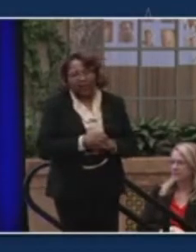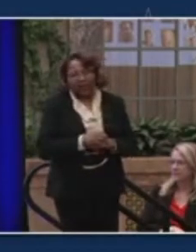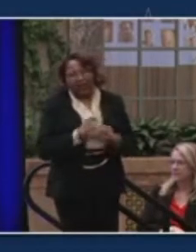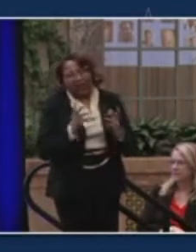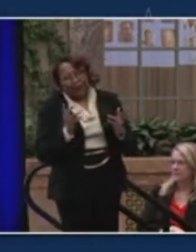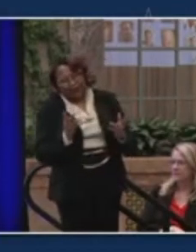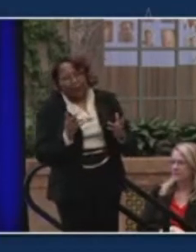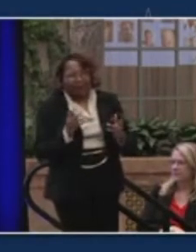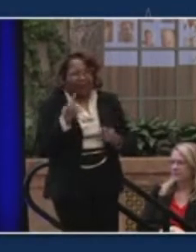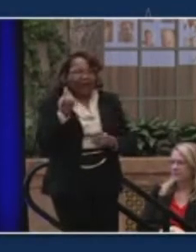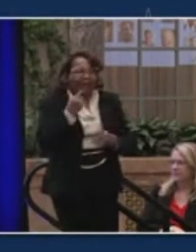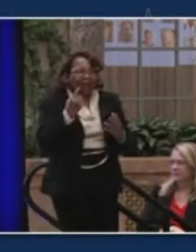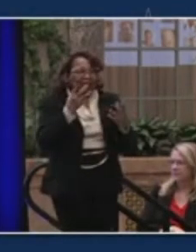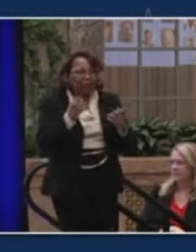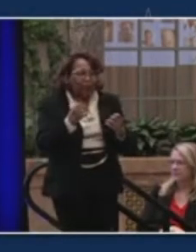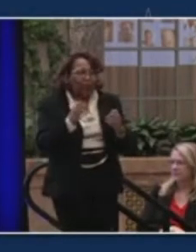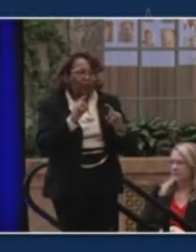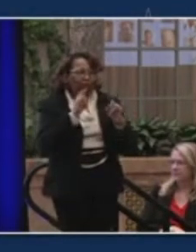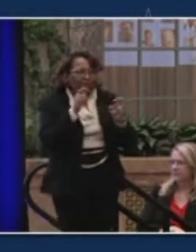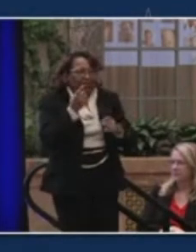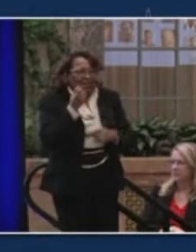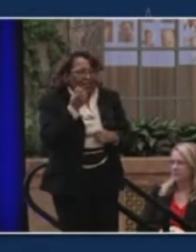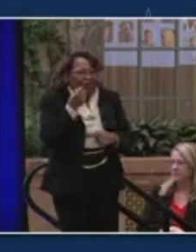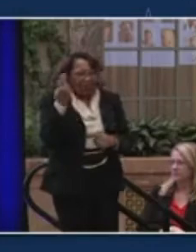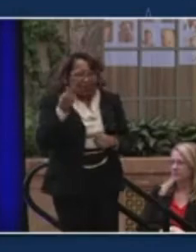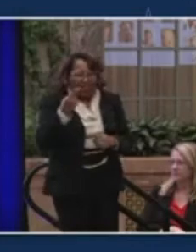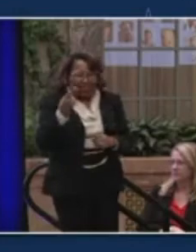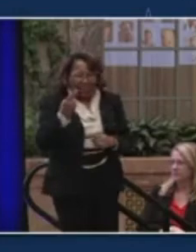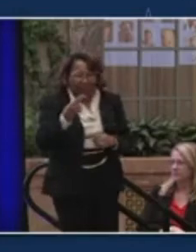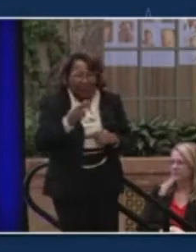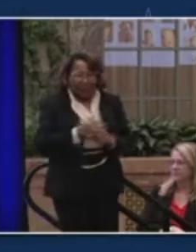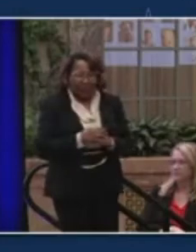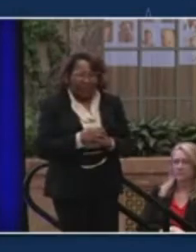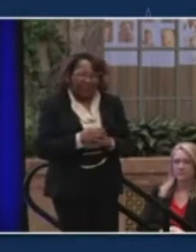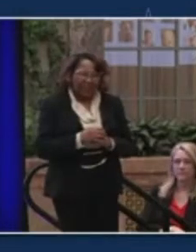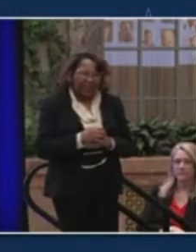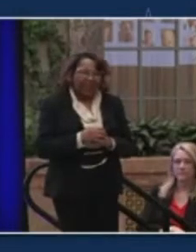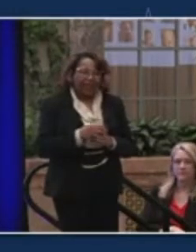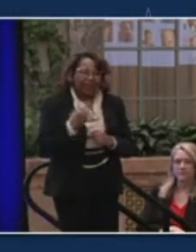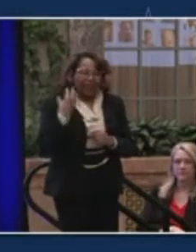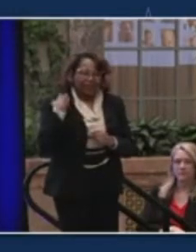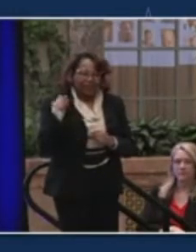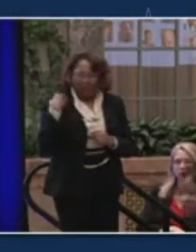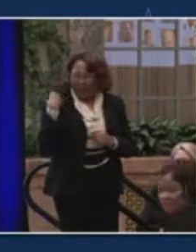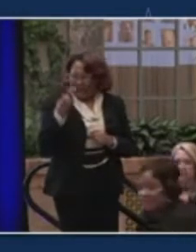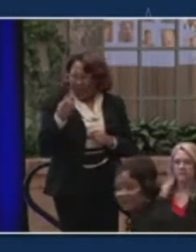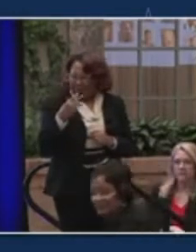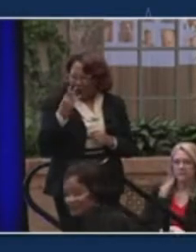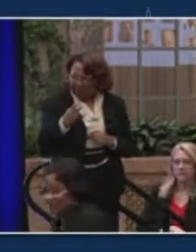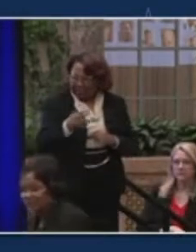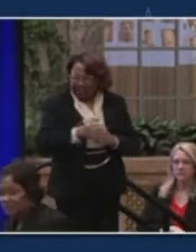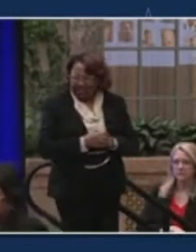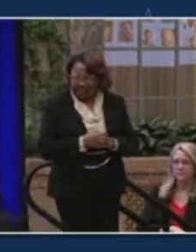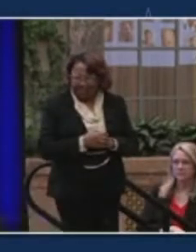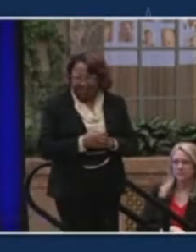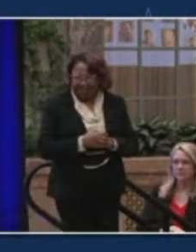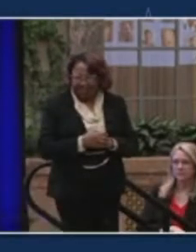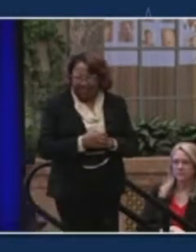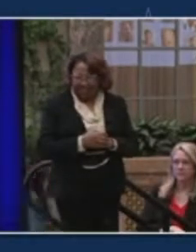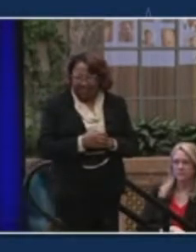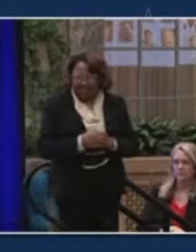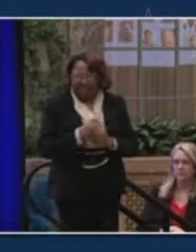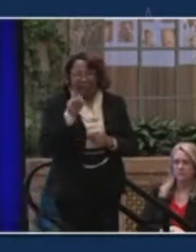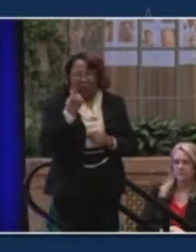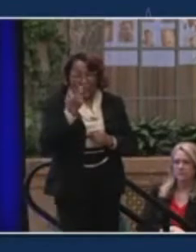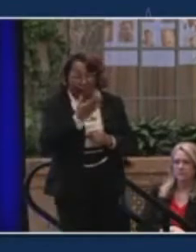I just want to give a little history of the community support of electing Harold Washington. One of the things we plan